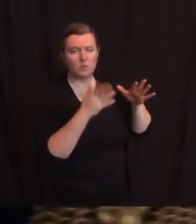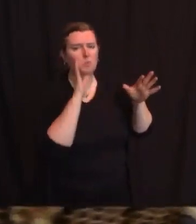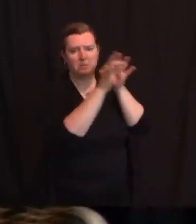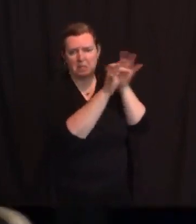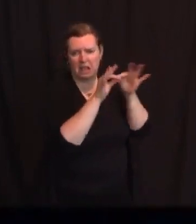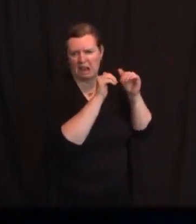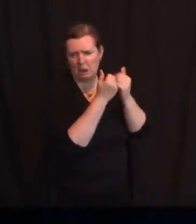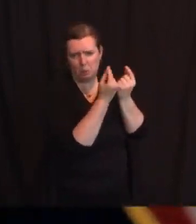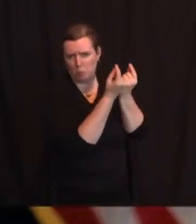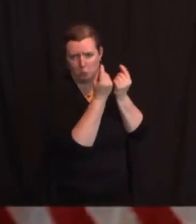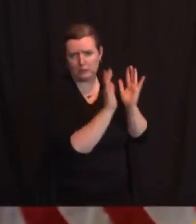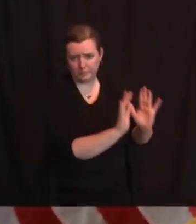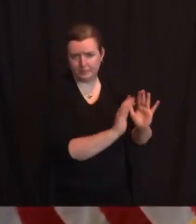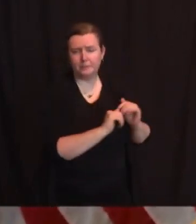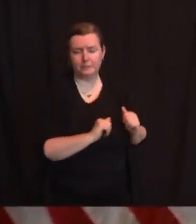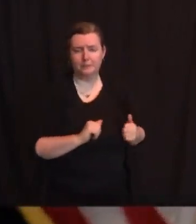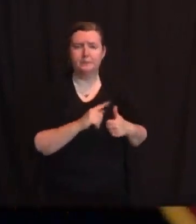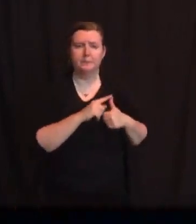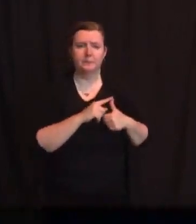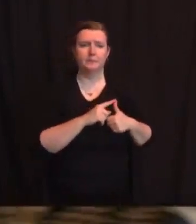answer antibodies or not?